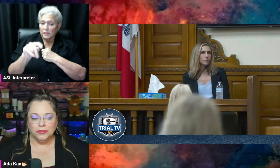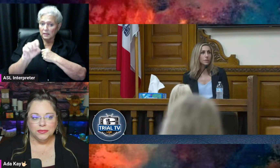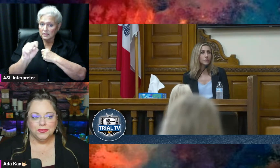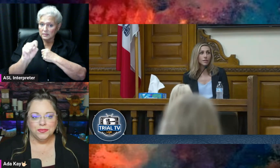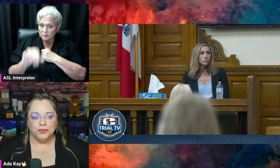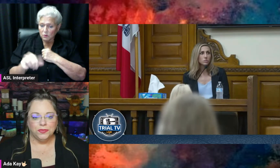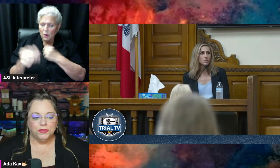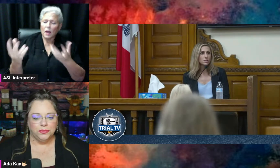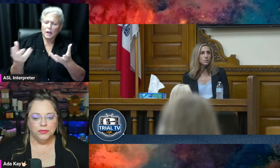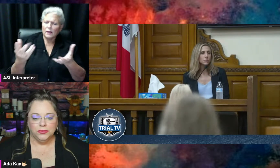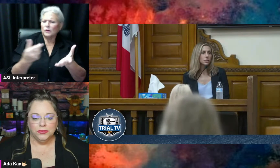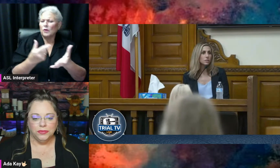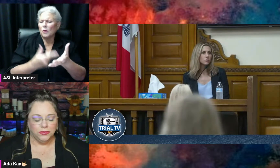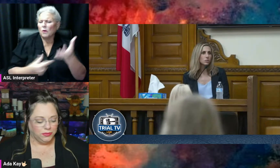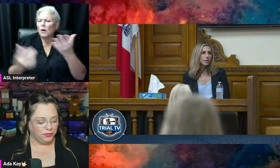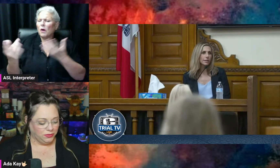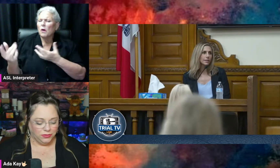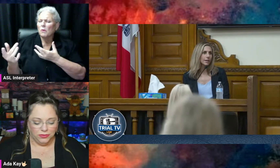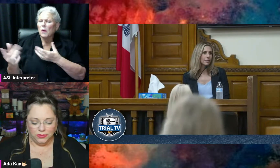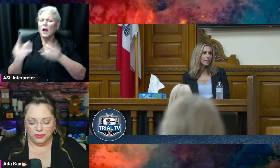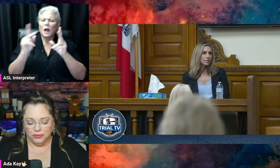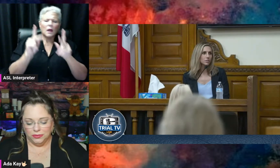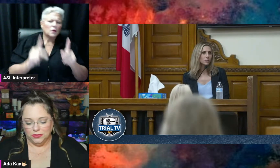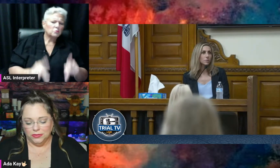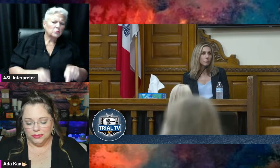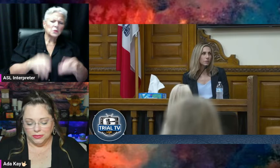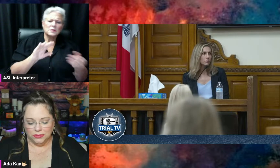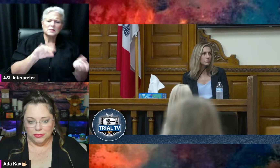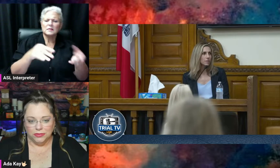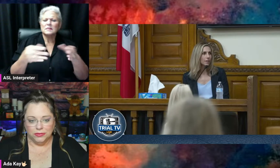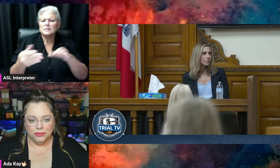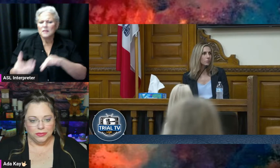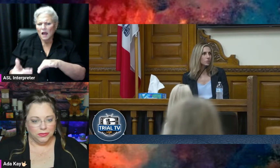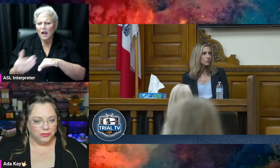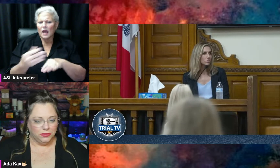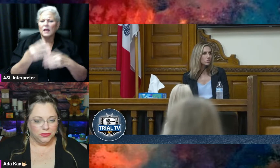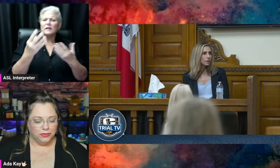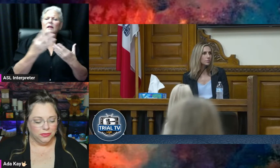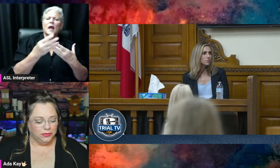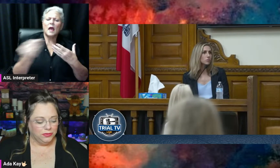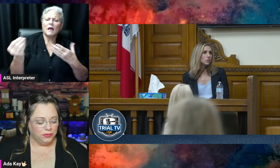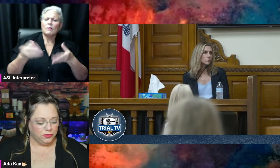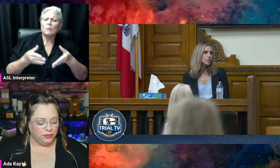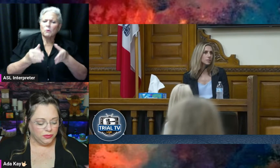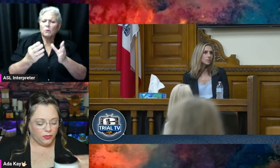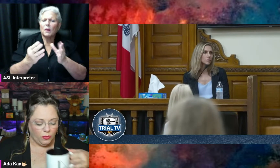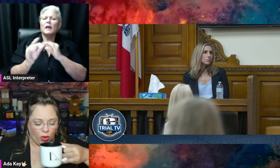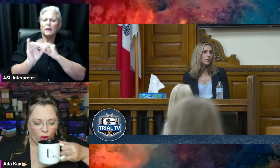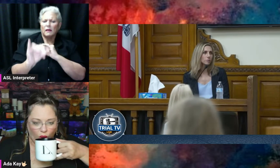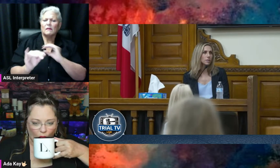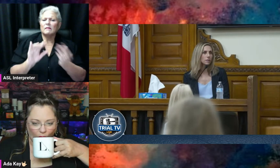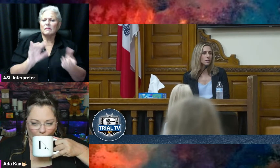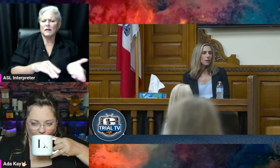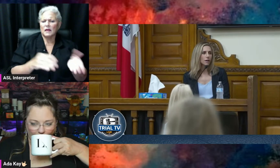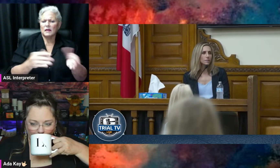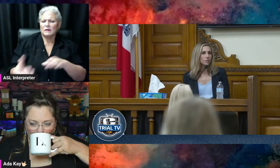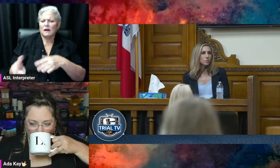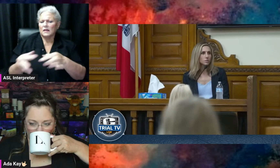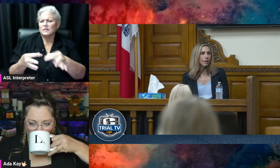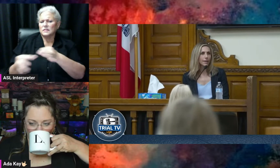die, whether it be a natural disease or an injury. And then I determine manner of death, which describes the circumstances